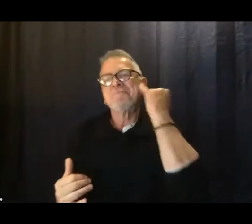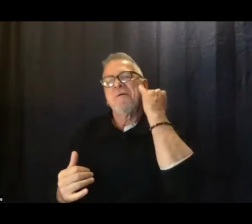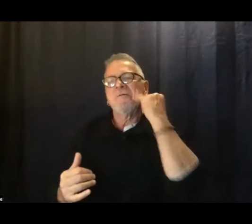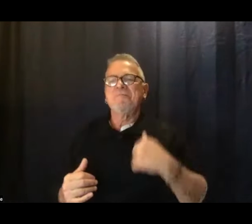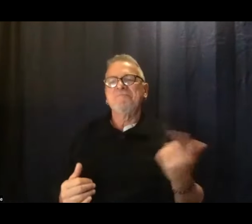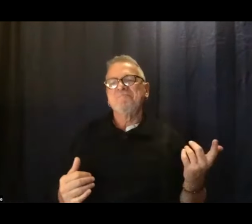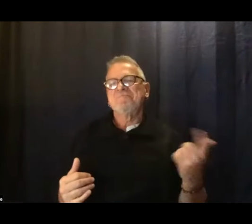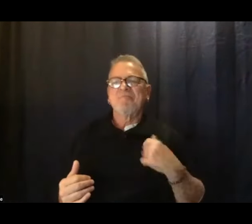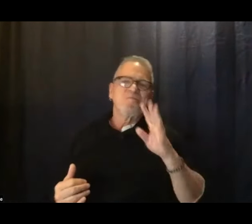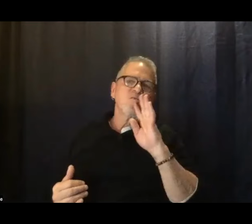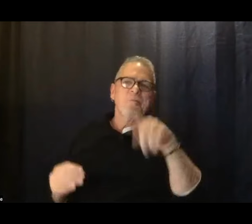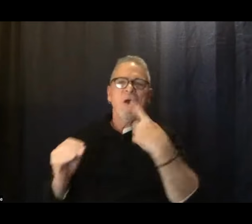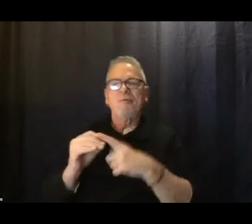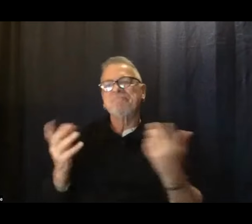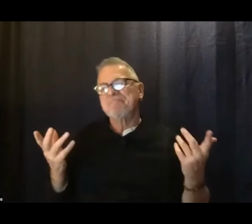contextualization.